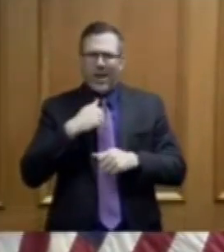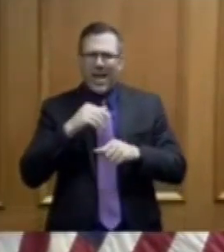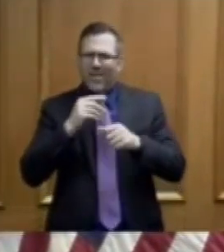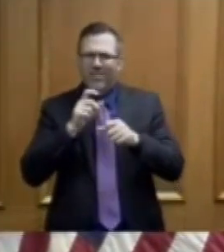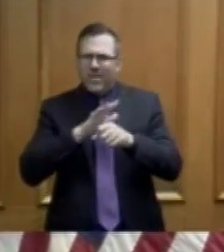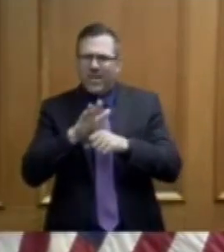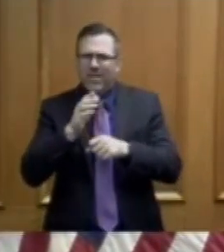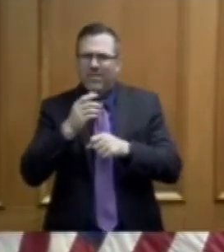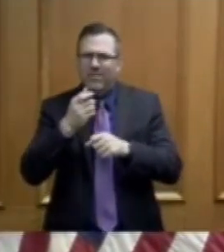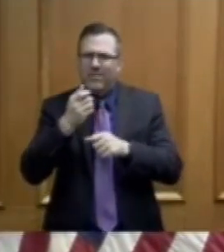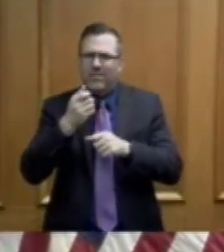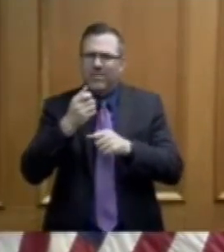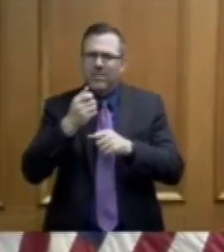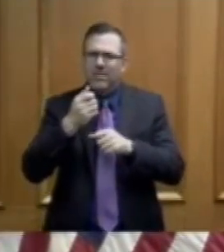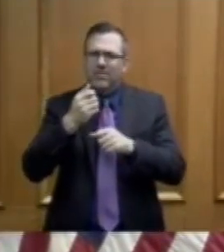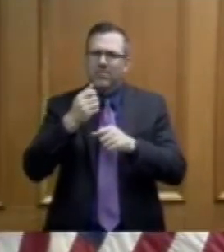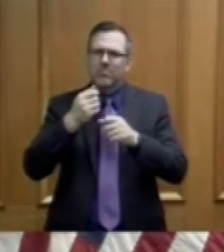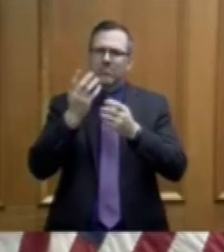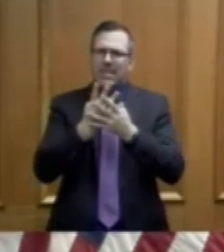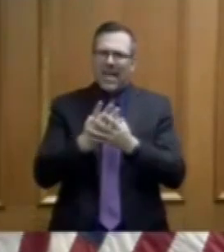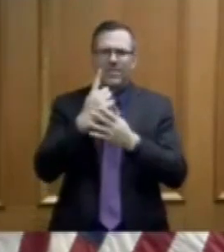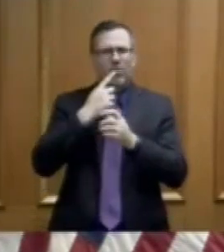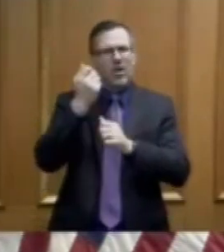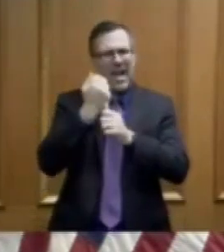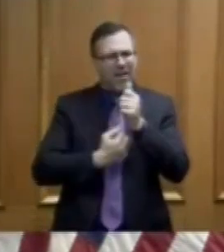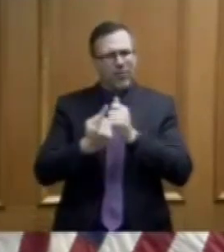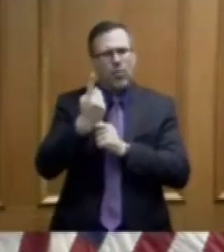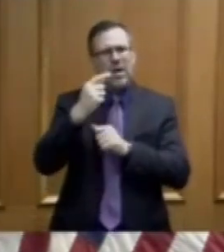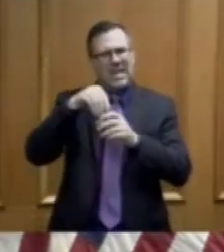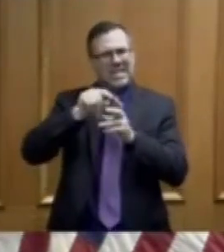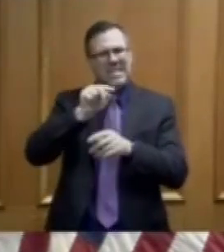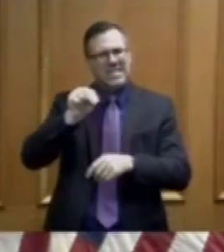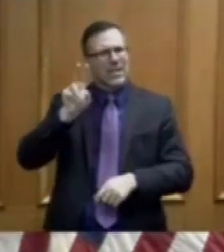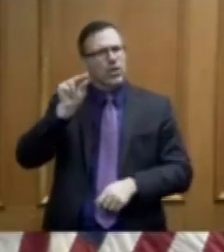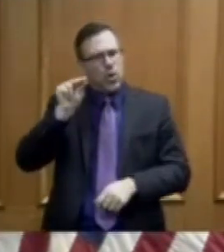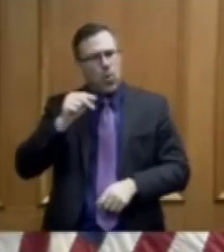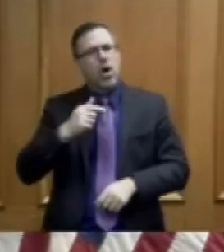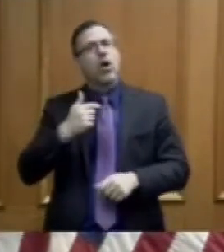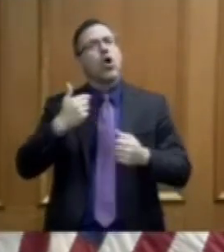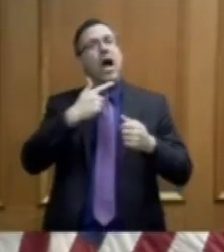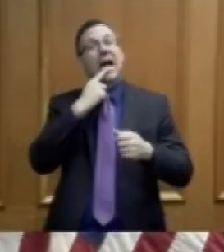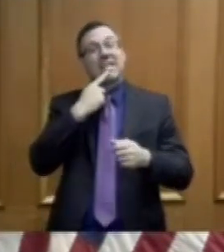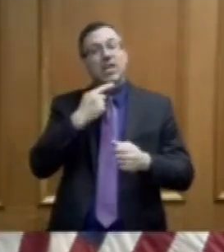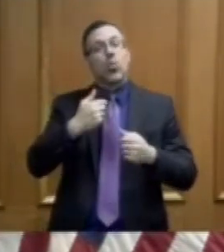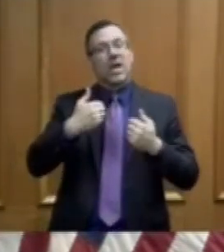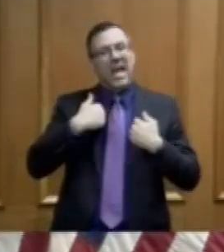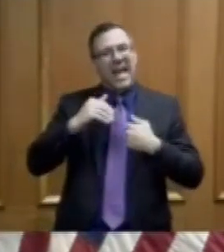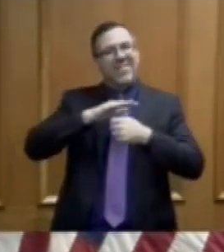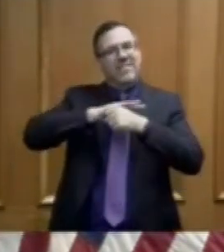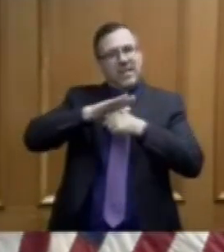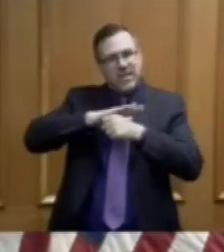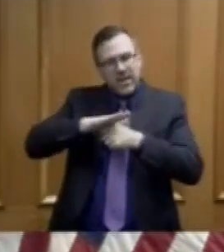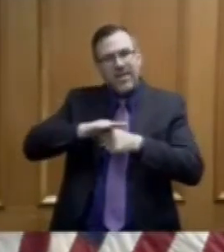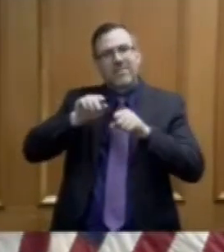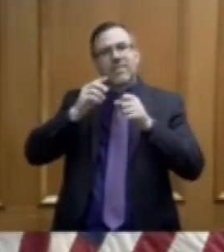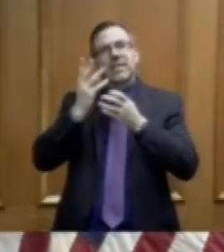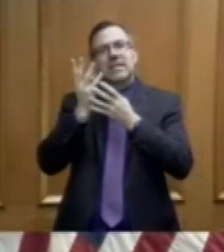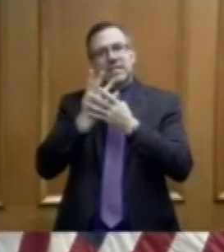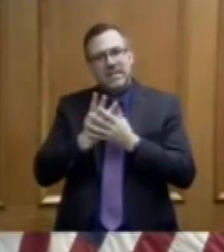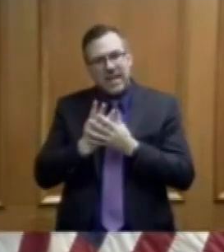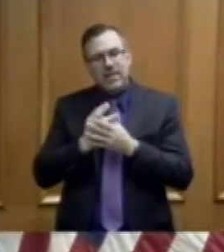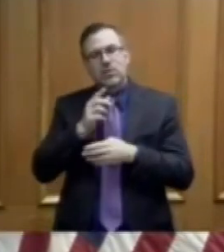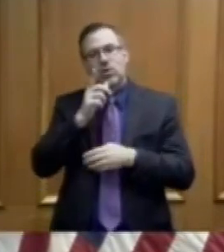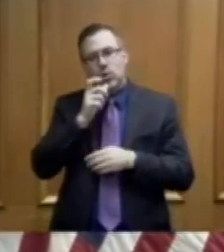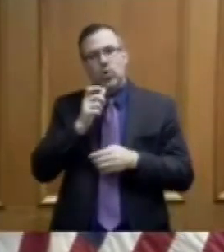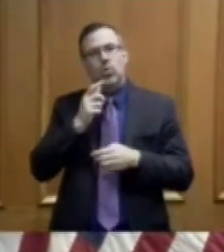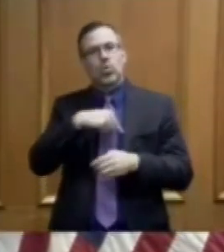everybody in Tennessee to take a test. We have sufficient tests for those who currently qualify to take a test. But I can tell you, I've also